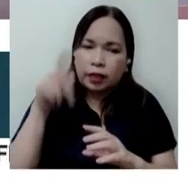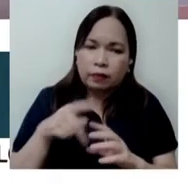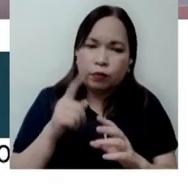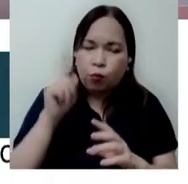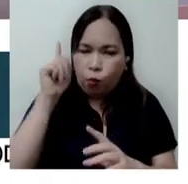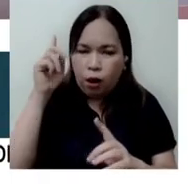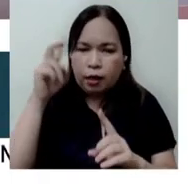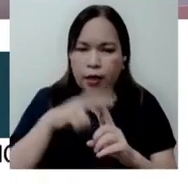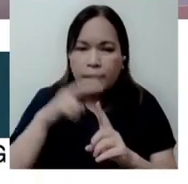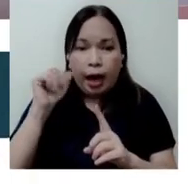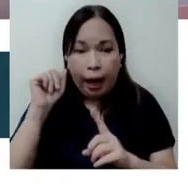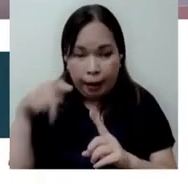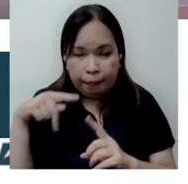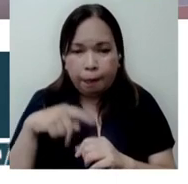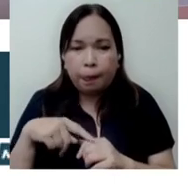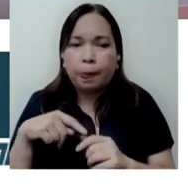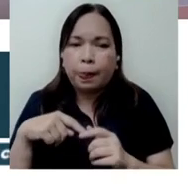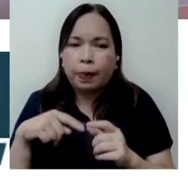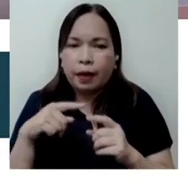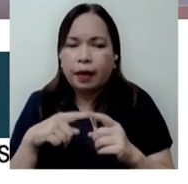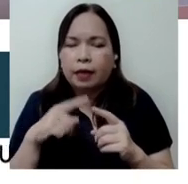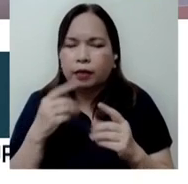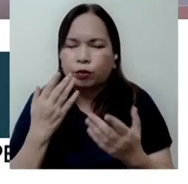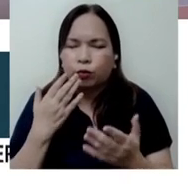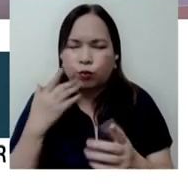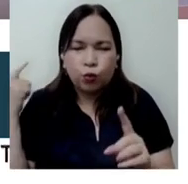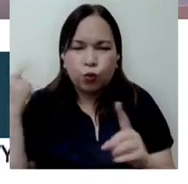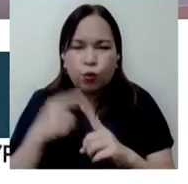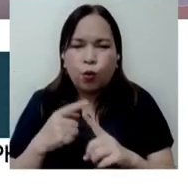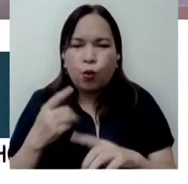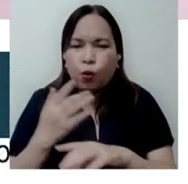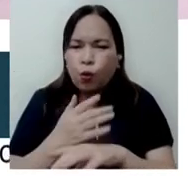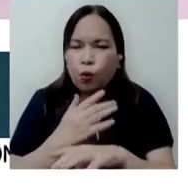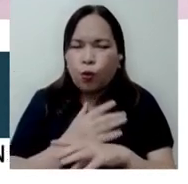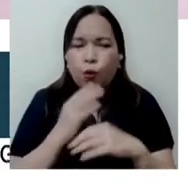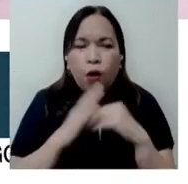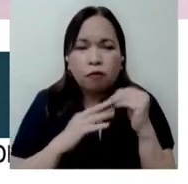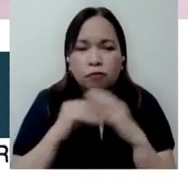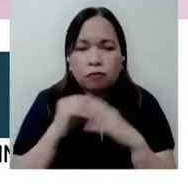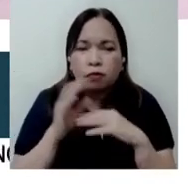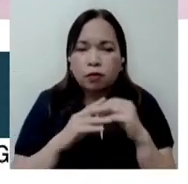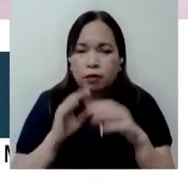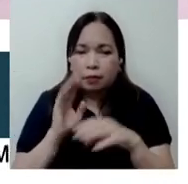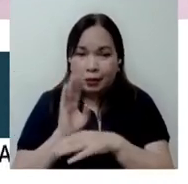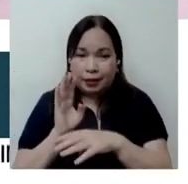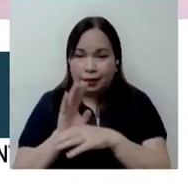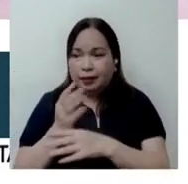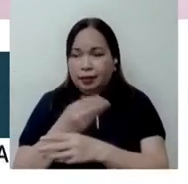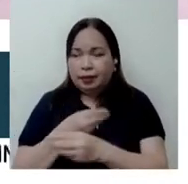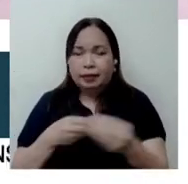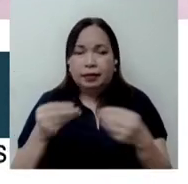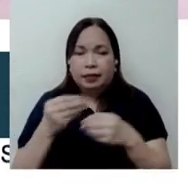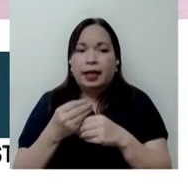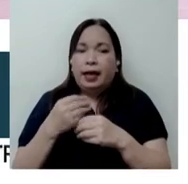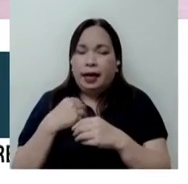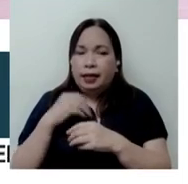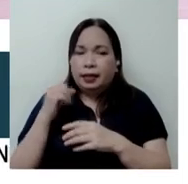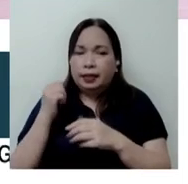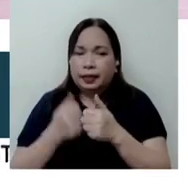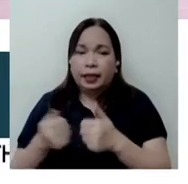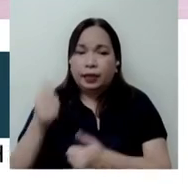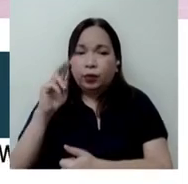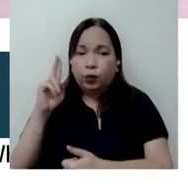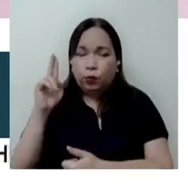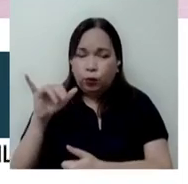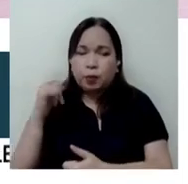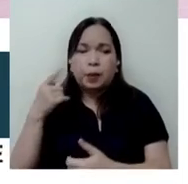application. It also aims to strengthen the ease of doing business in the country. Secretary Oy says they are working on adding new features to